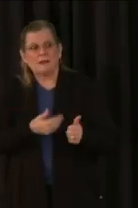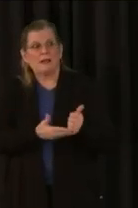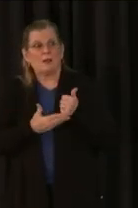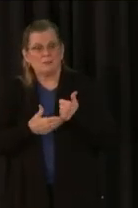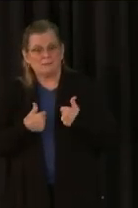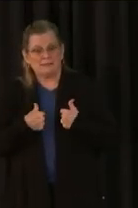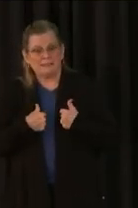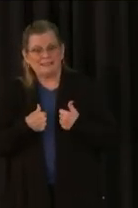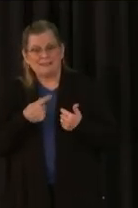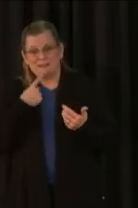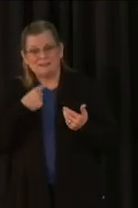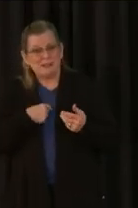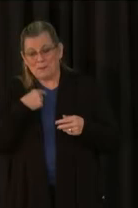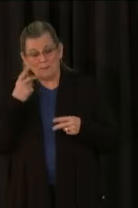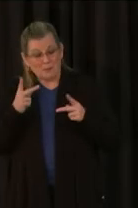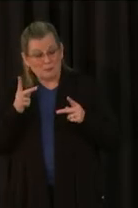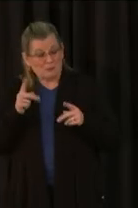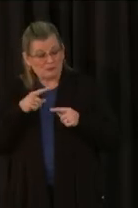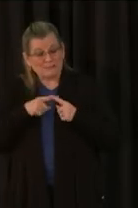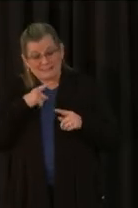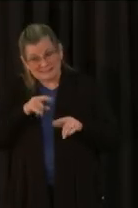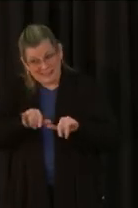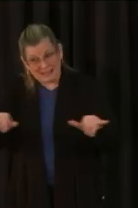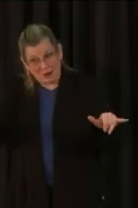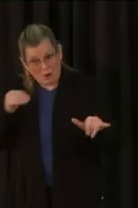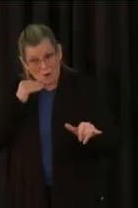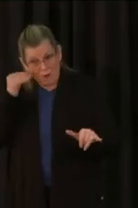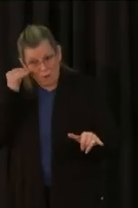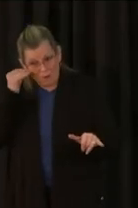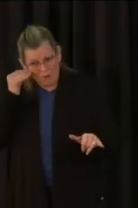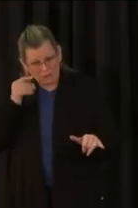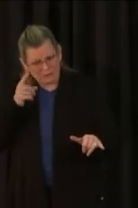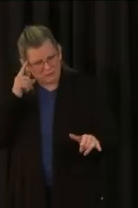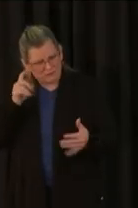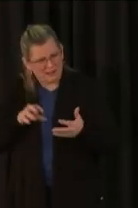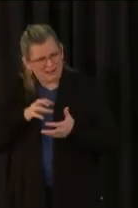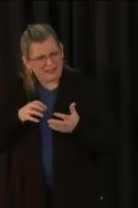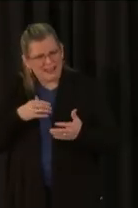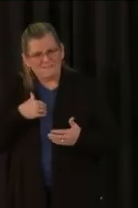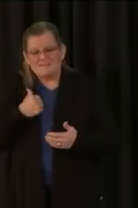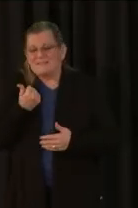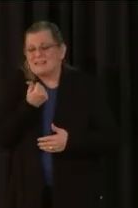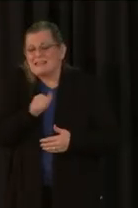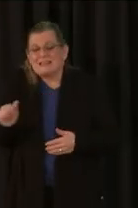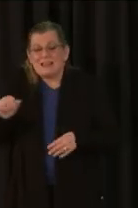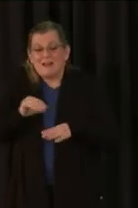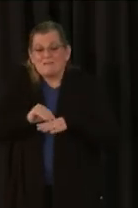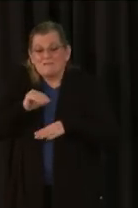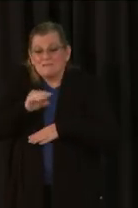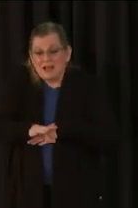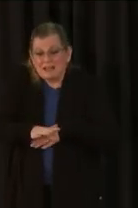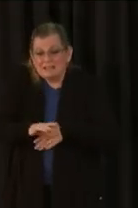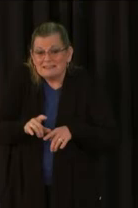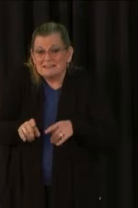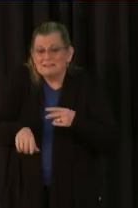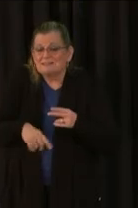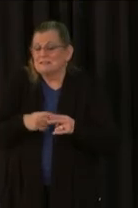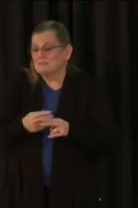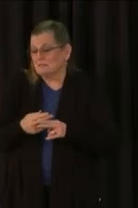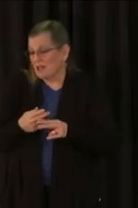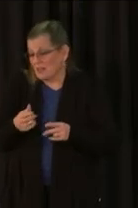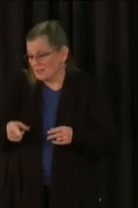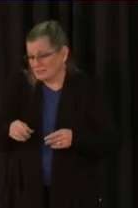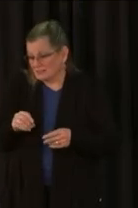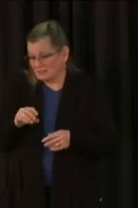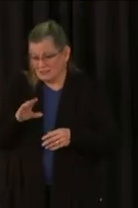home, yes. Basically, that's exactly right. If I had advice to give, in any inaugural year, but it's certainly this year,